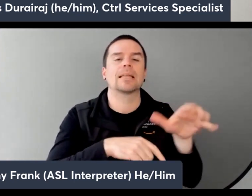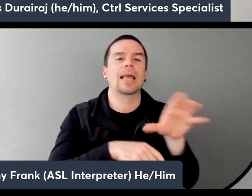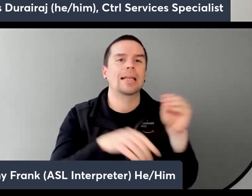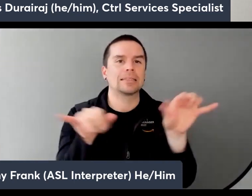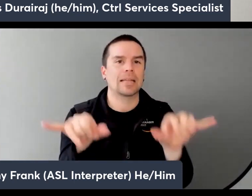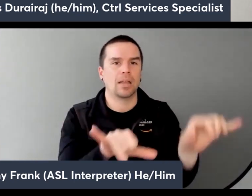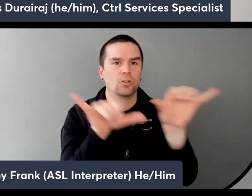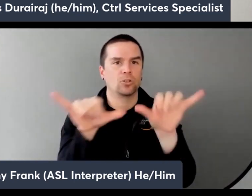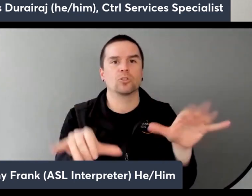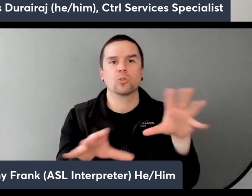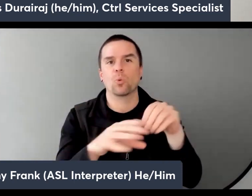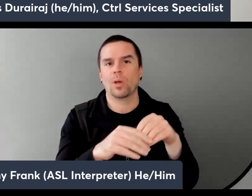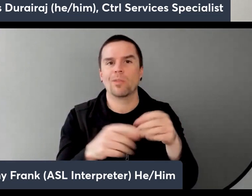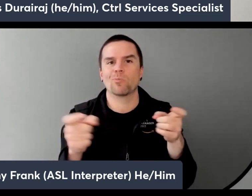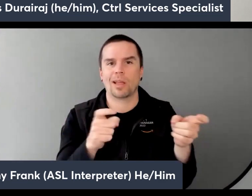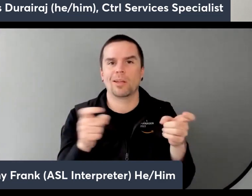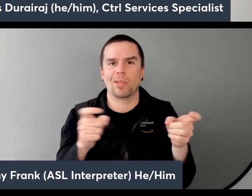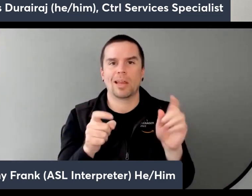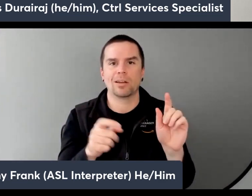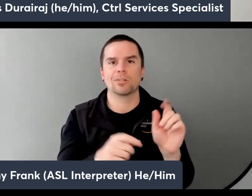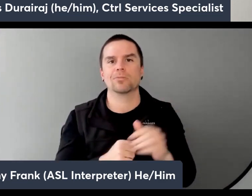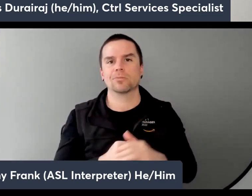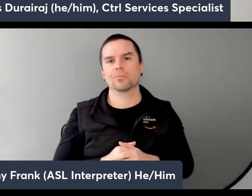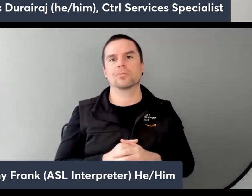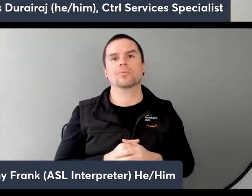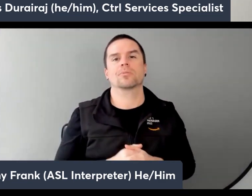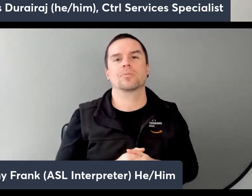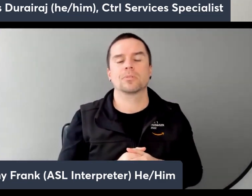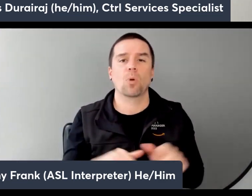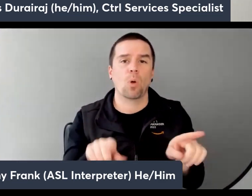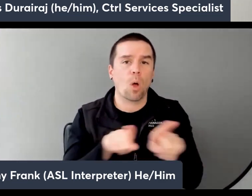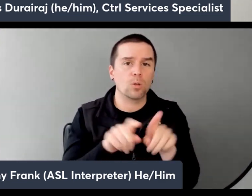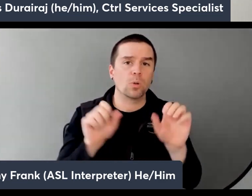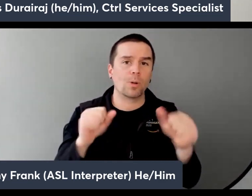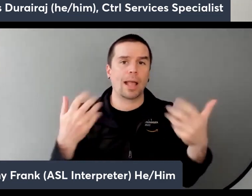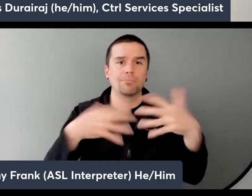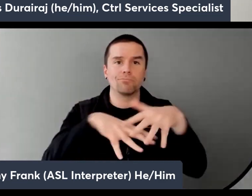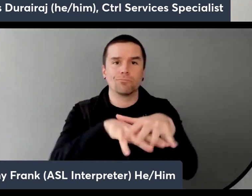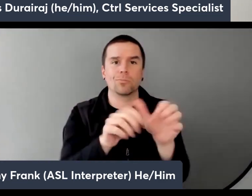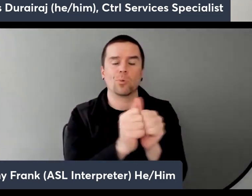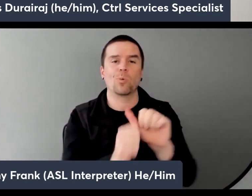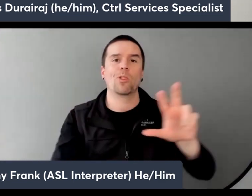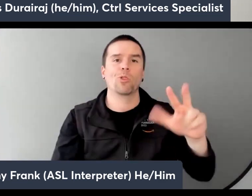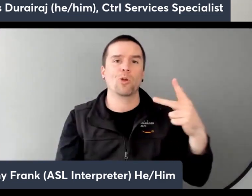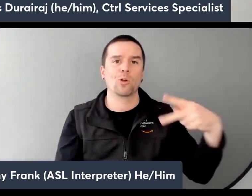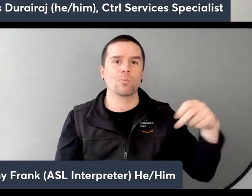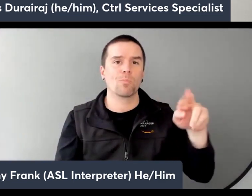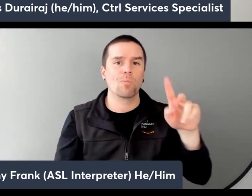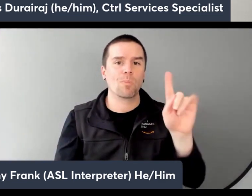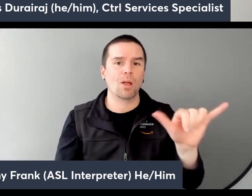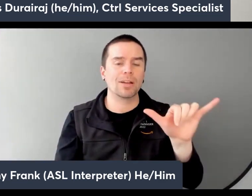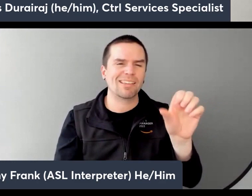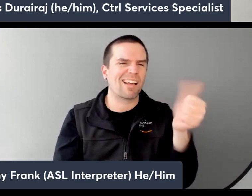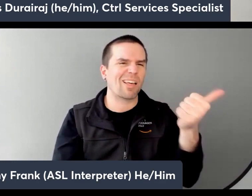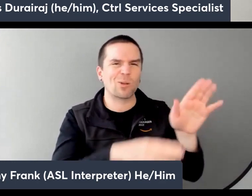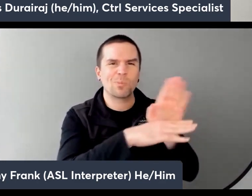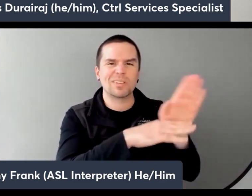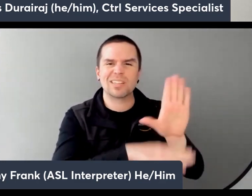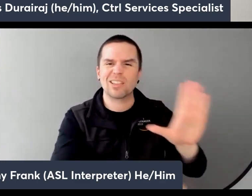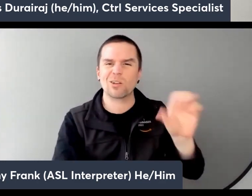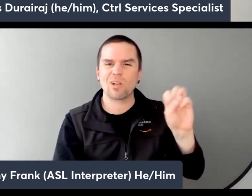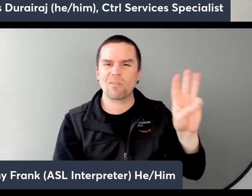and it also seamlessly integrates with third-party softwares at scale to enhance your Control Tower AWS